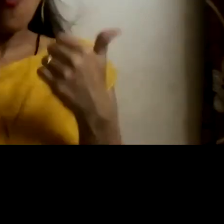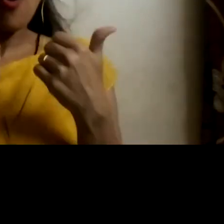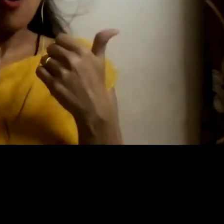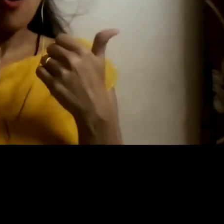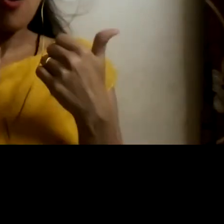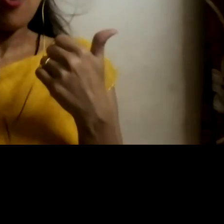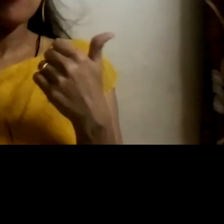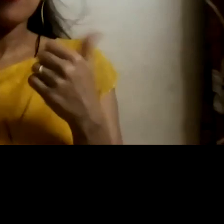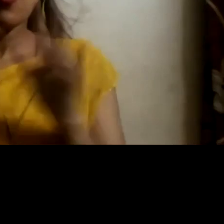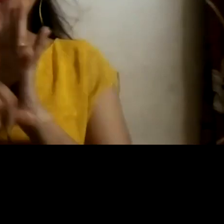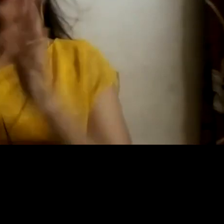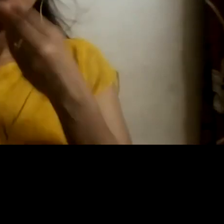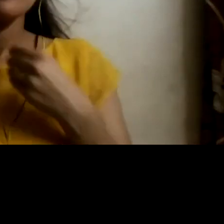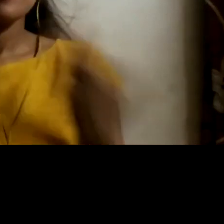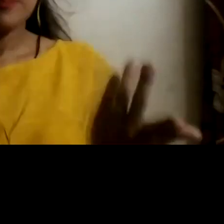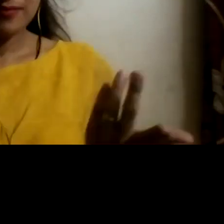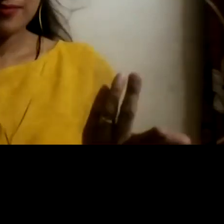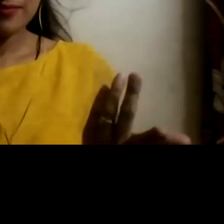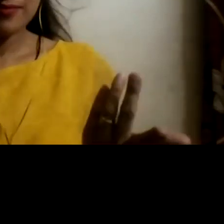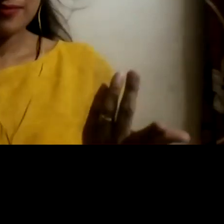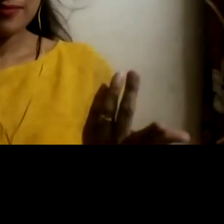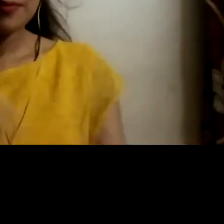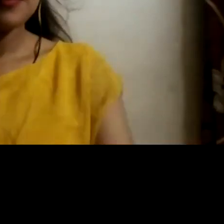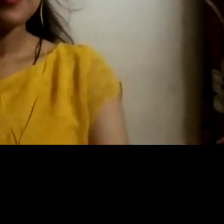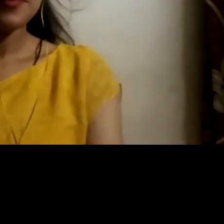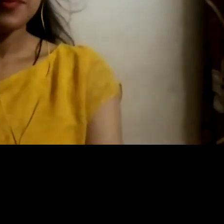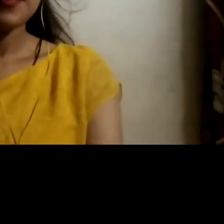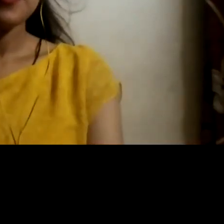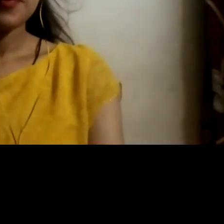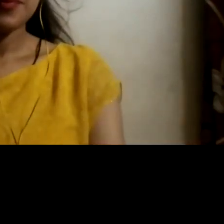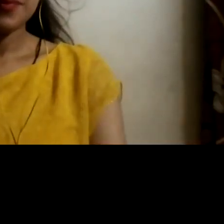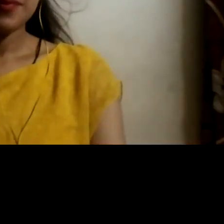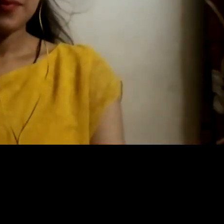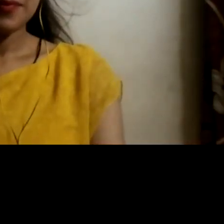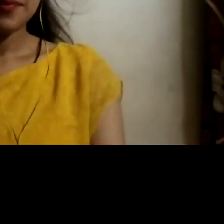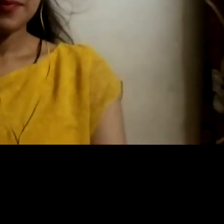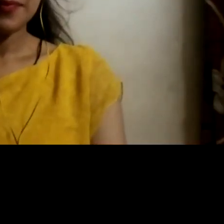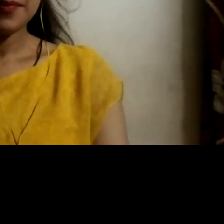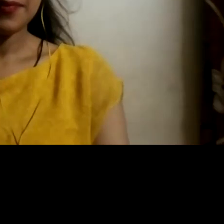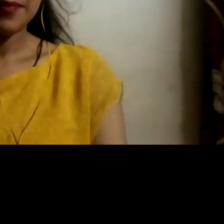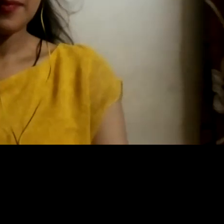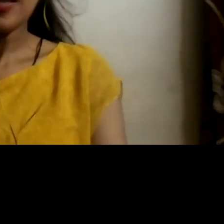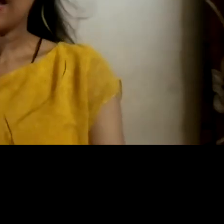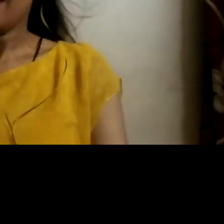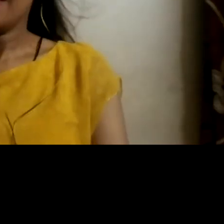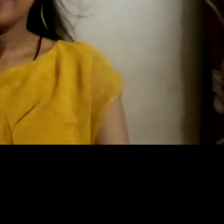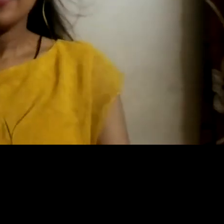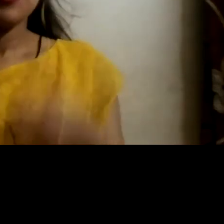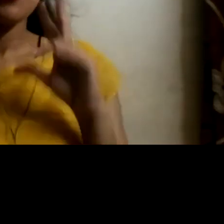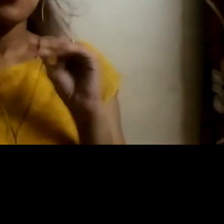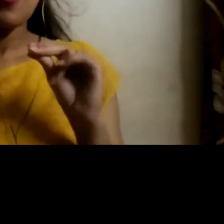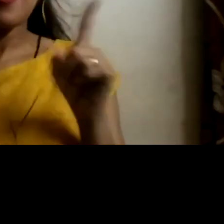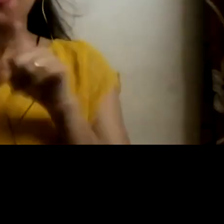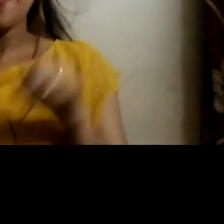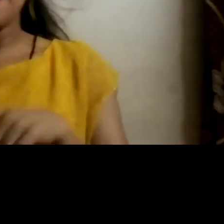the implementation of the law of your conscience. And this is something I did not say, Mahatma